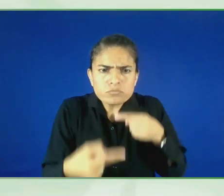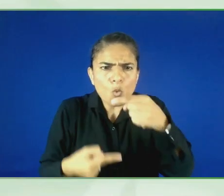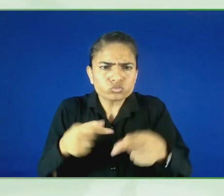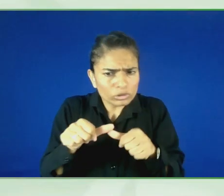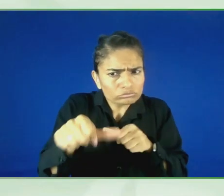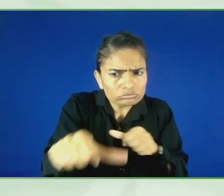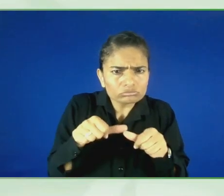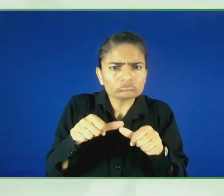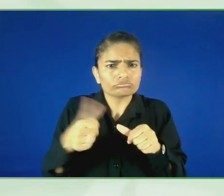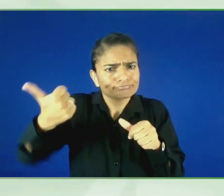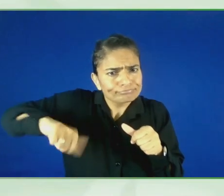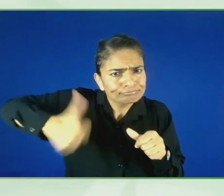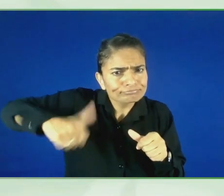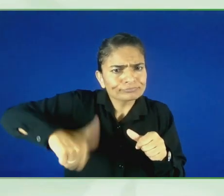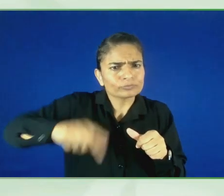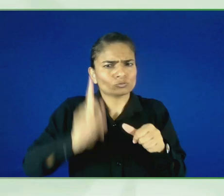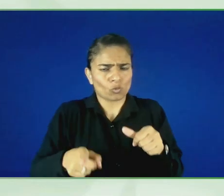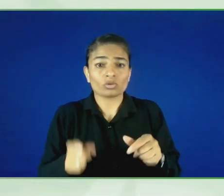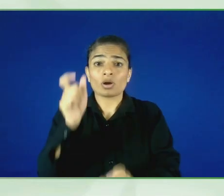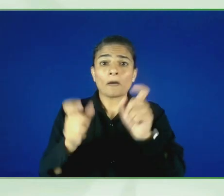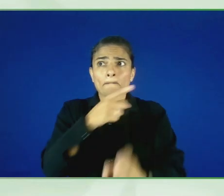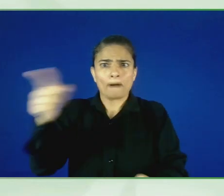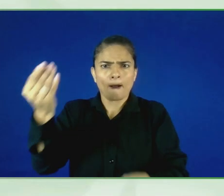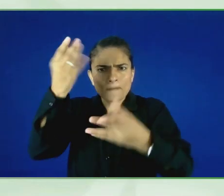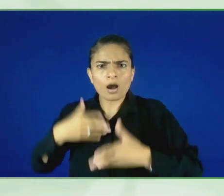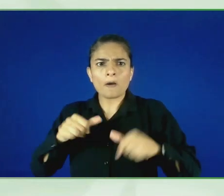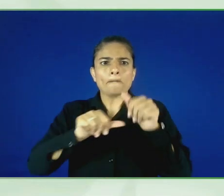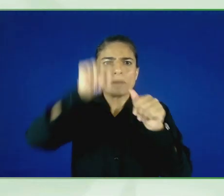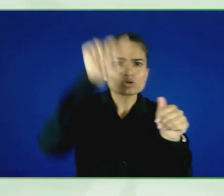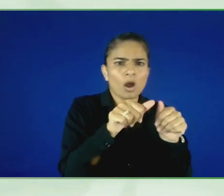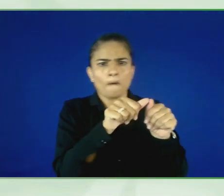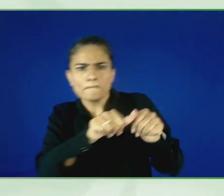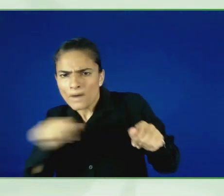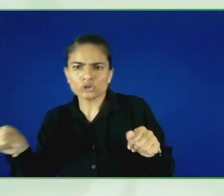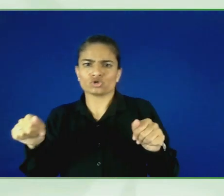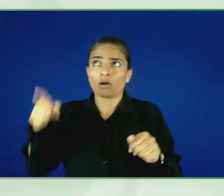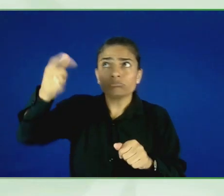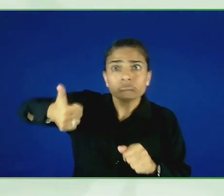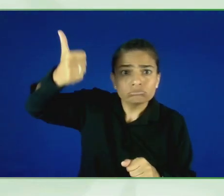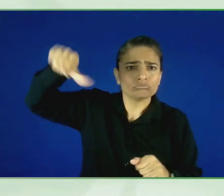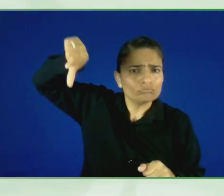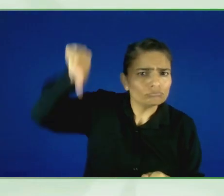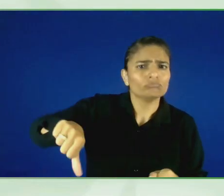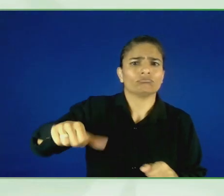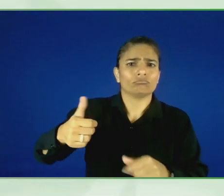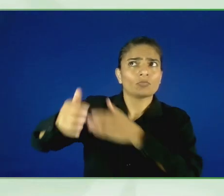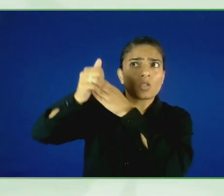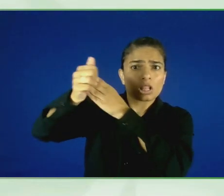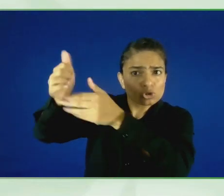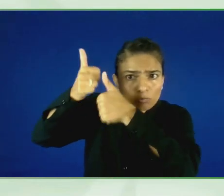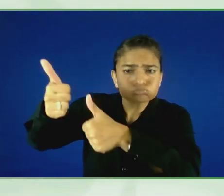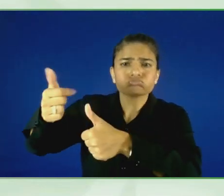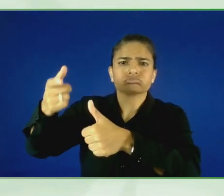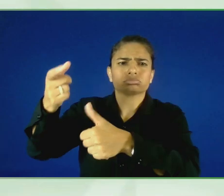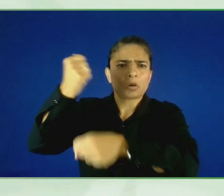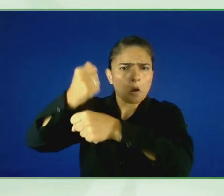ask for those measurements. They will help you measure how you're doing it. If at all, and if you can, disclose them or